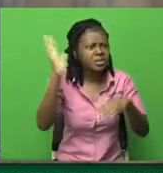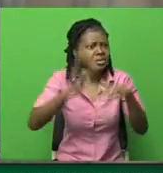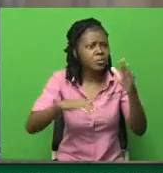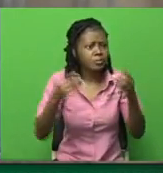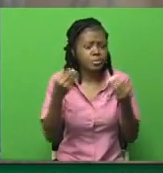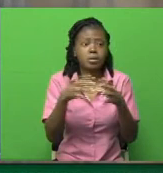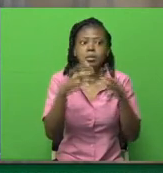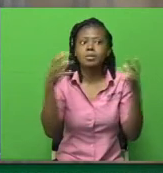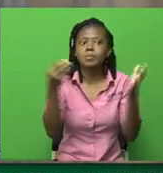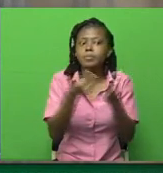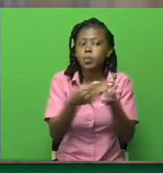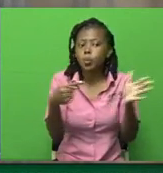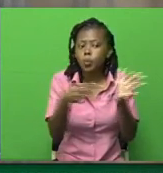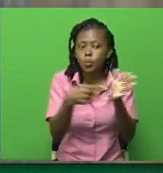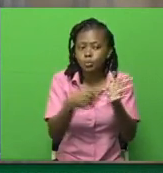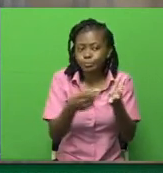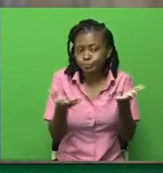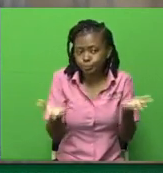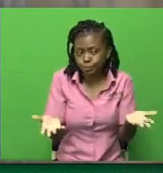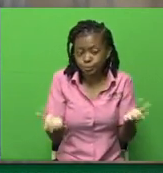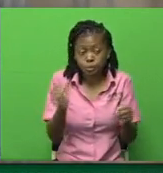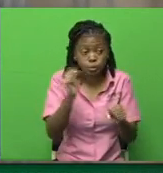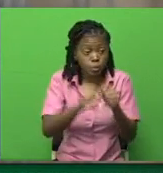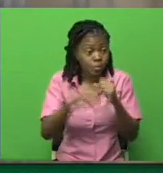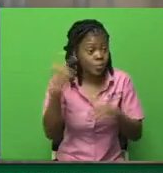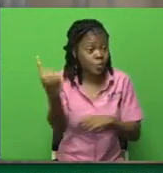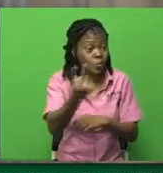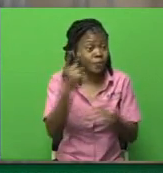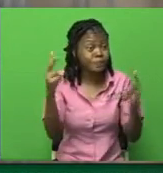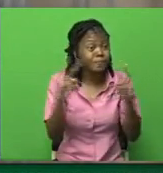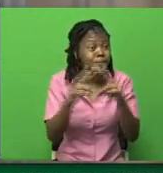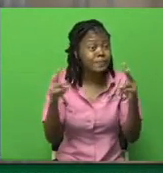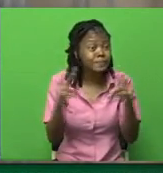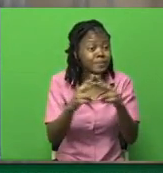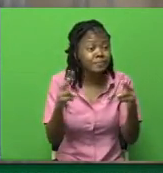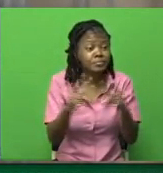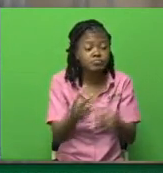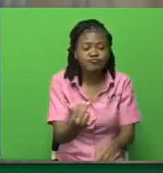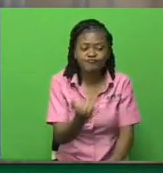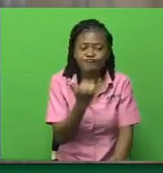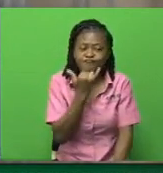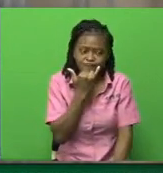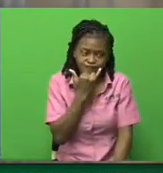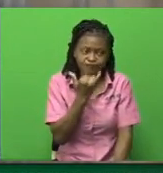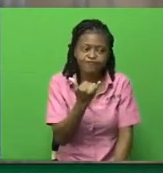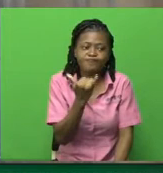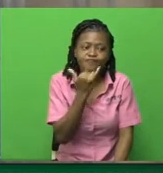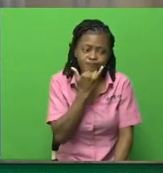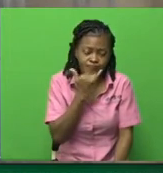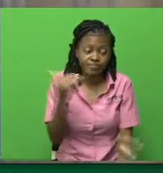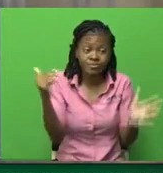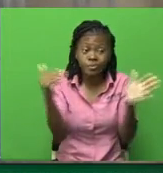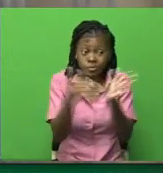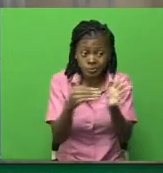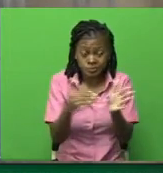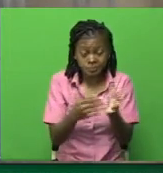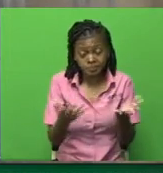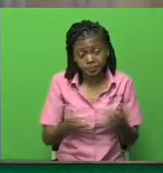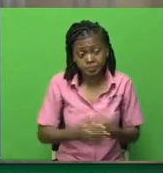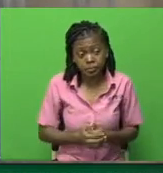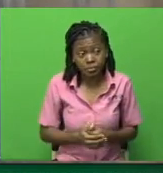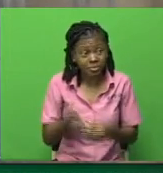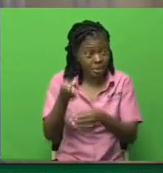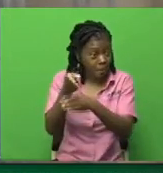is they must not match them somebody is very very wrong here once again the match is not maxing what is this additional borrowing